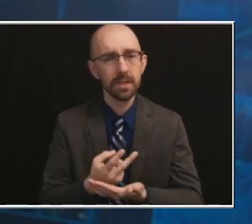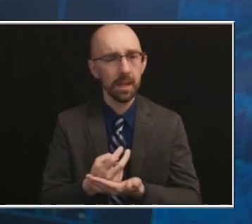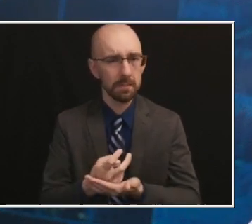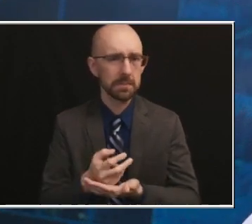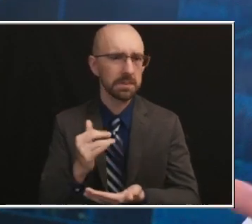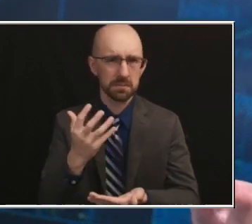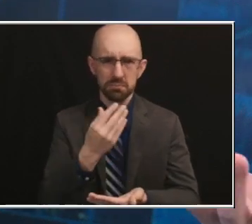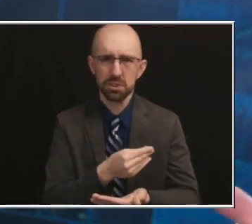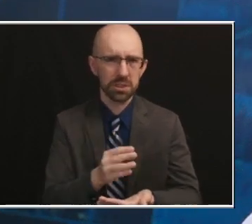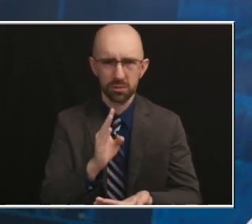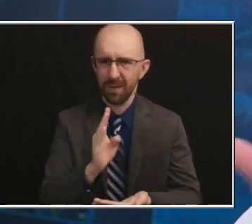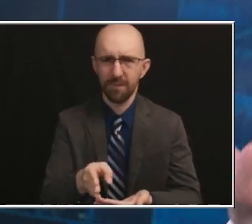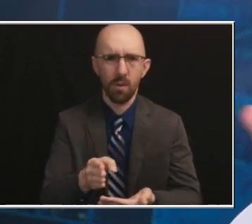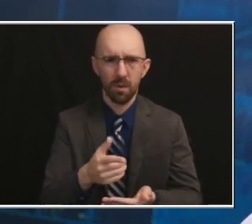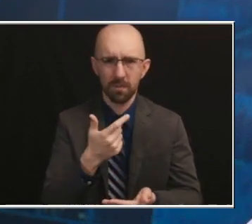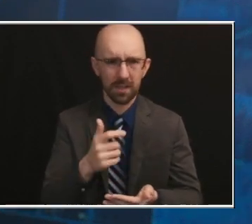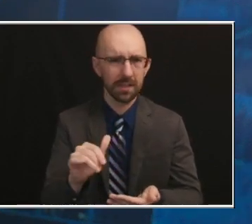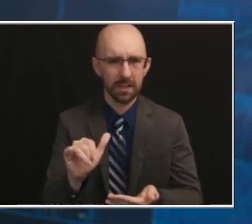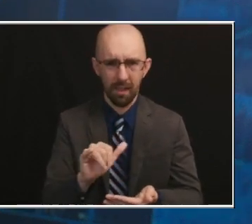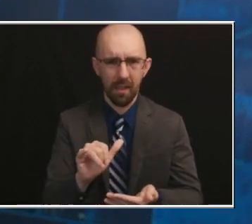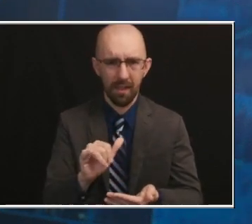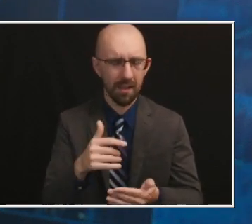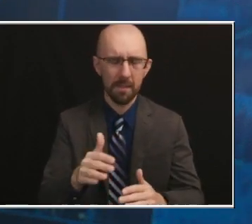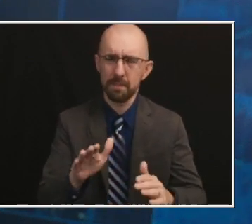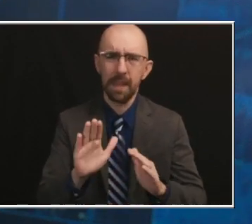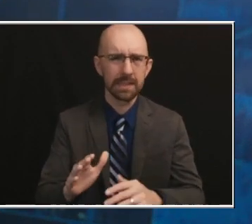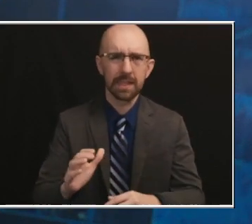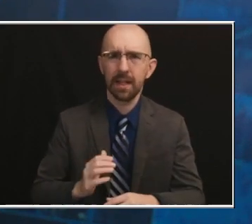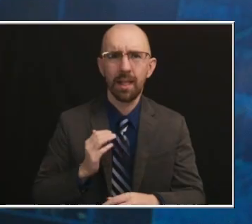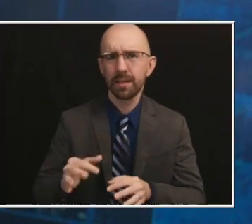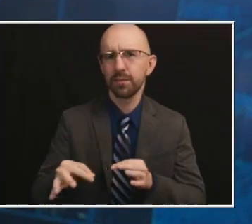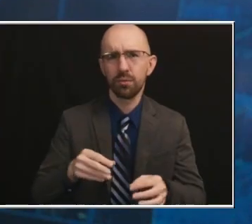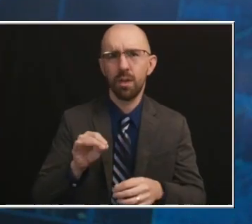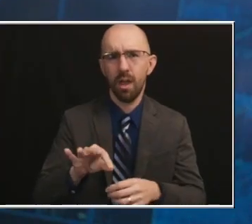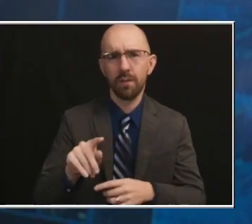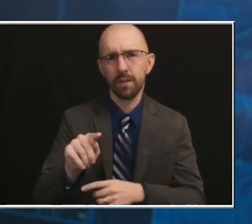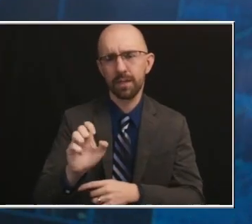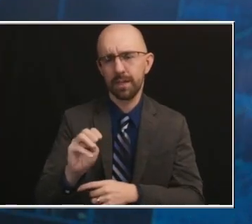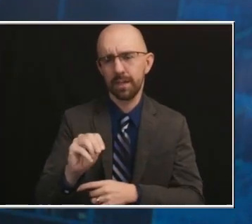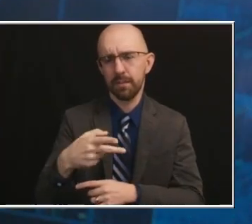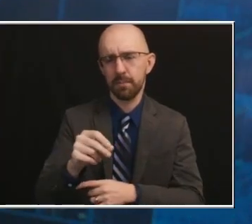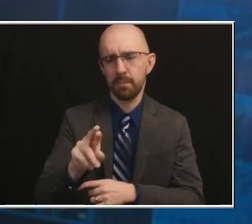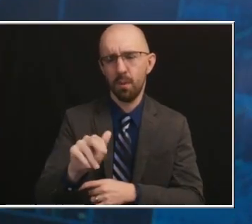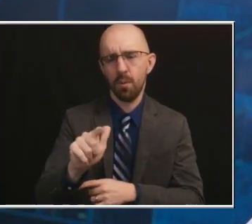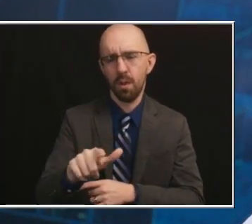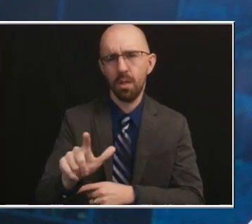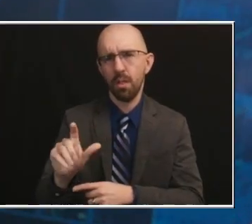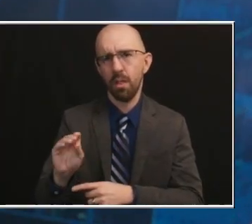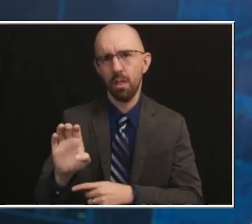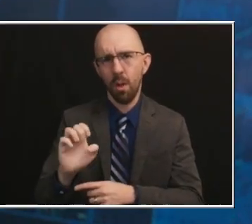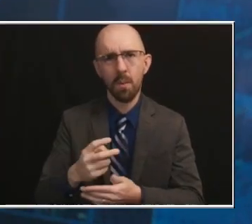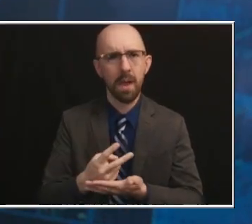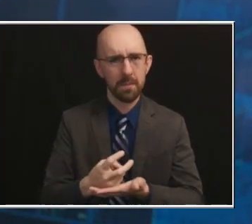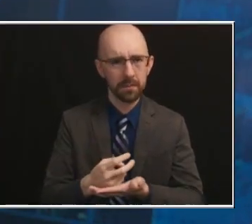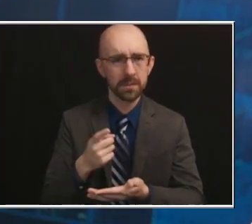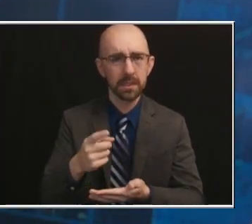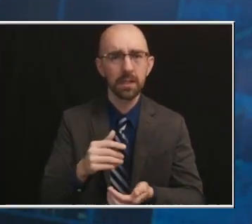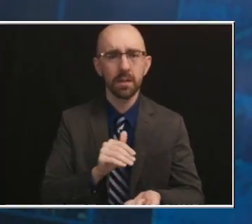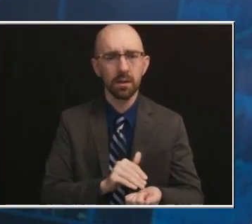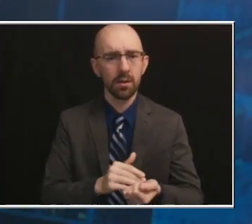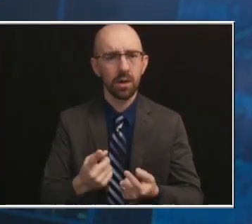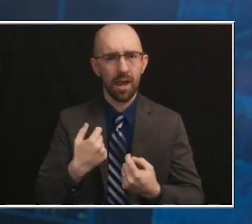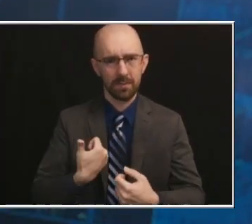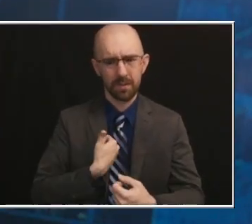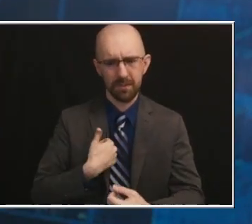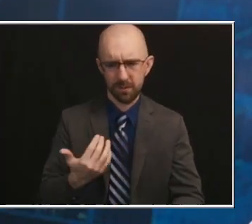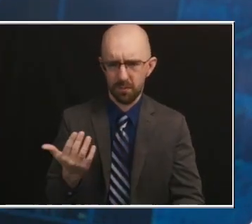He gives like an amazing classic description of temporal lobe epilepsy. And then the question that physicians ask themselves is why?